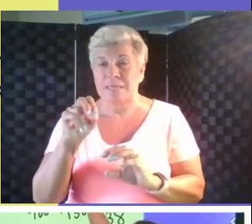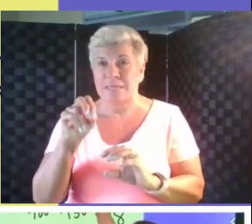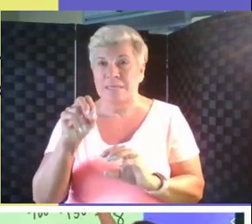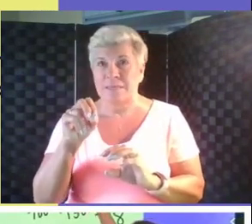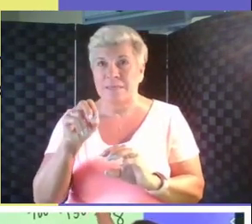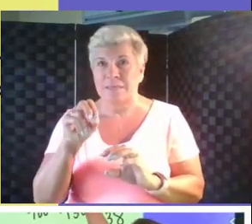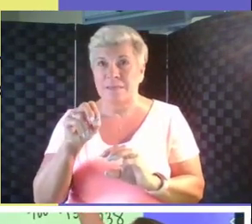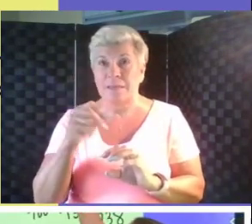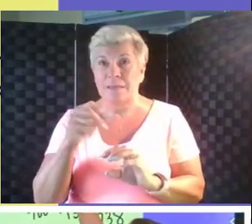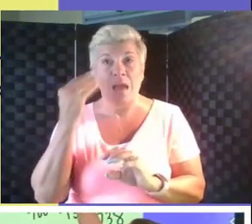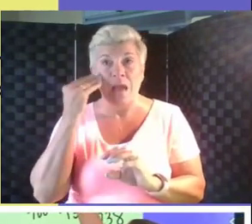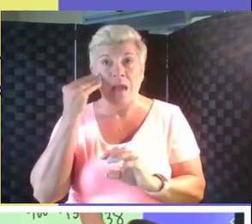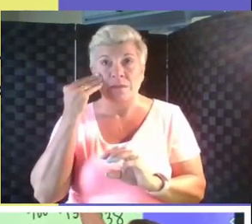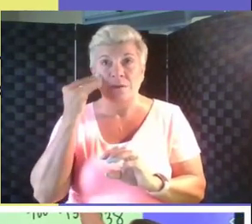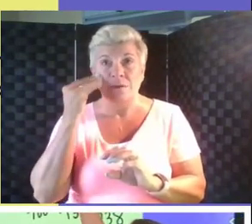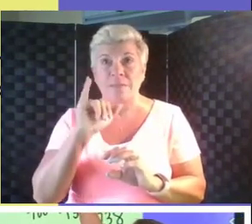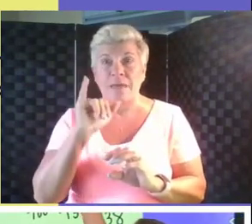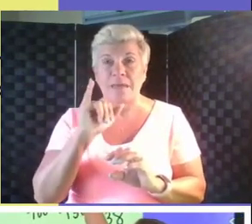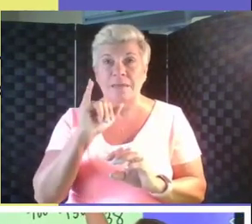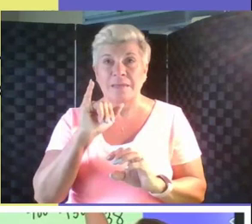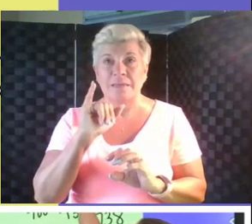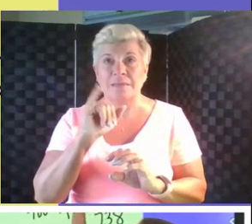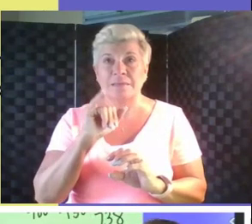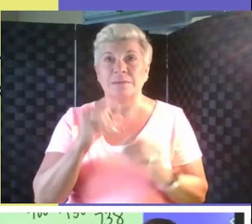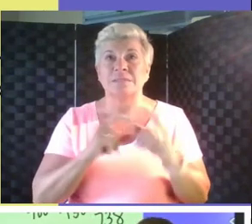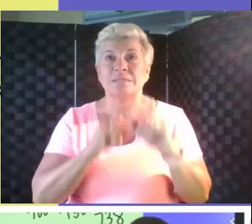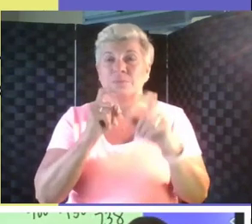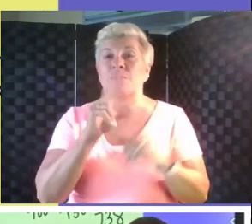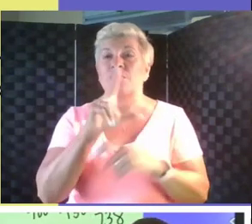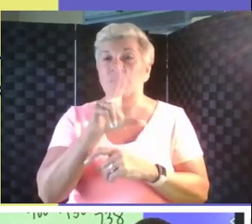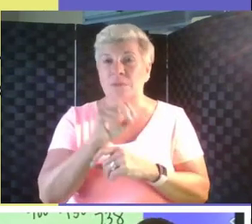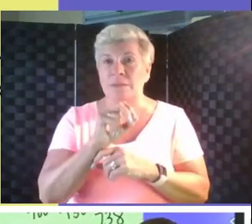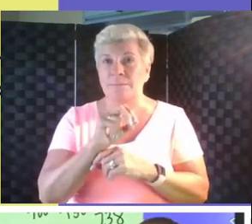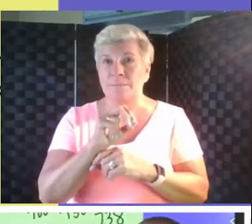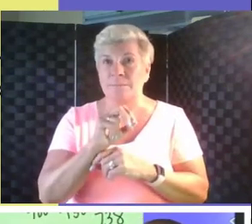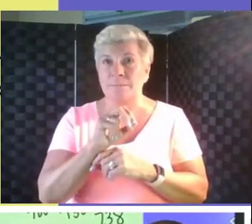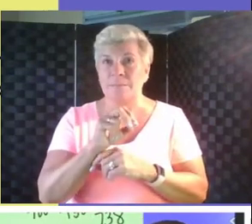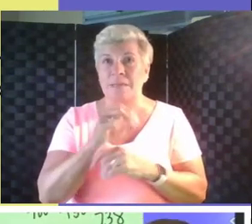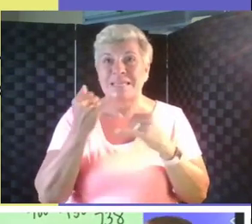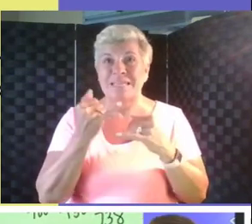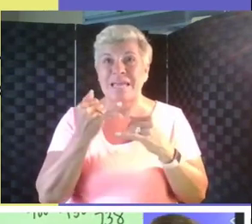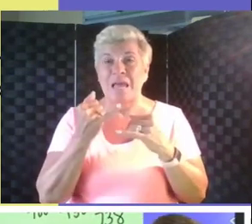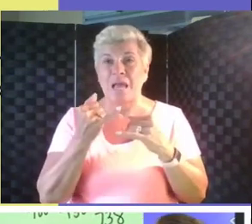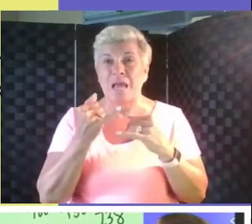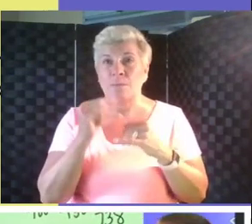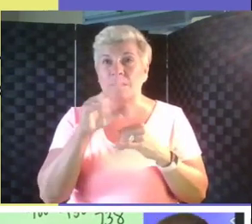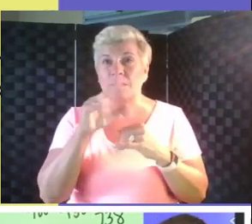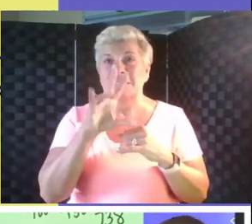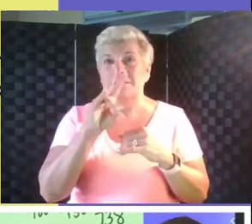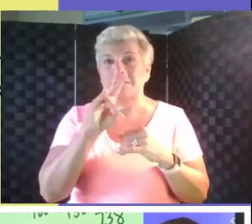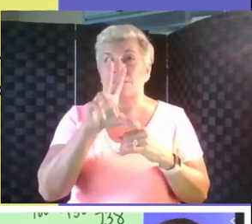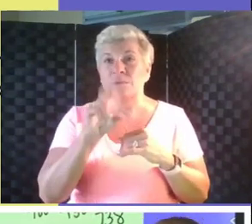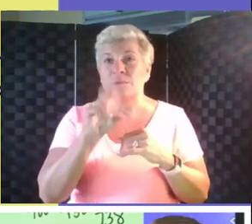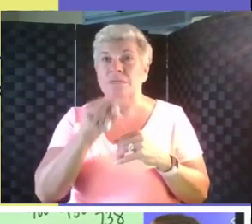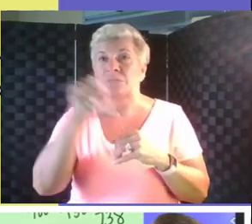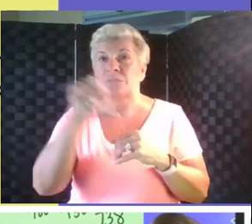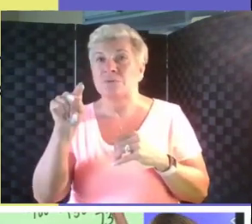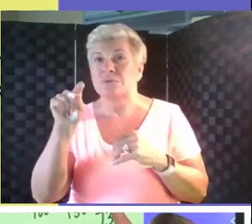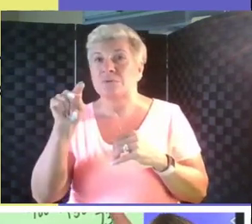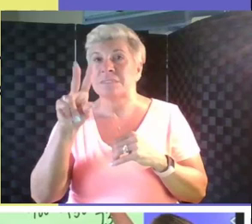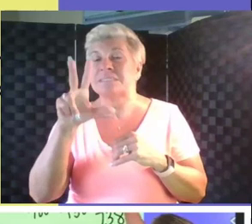730. And I know that that jump gives me 30. Now I'm going to go from 730